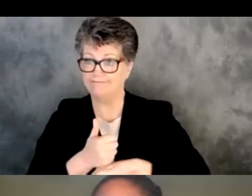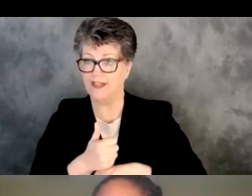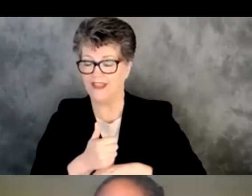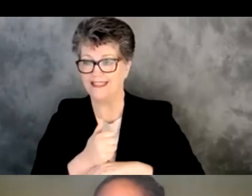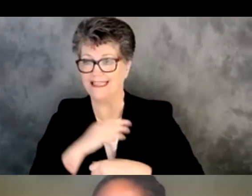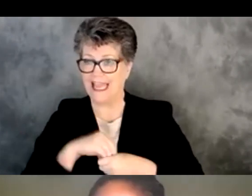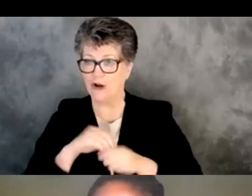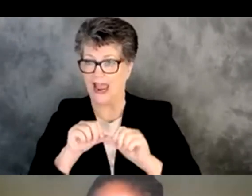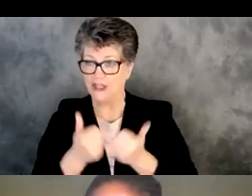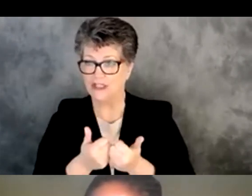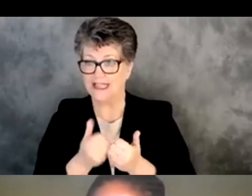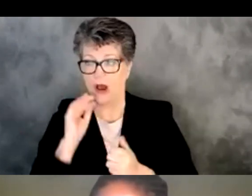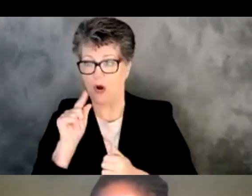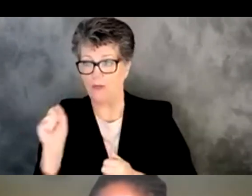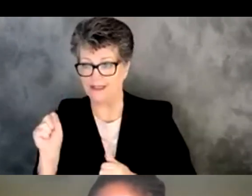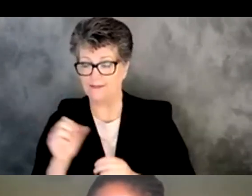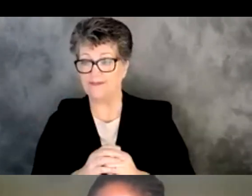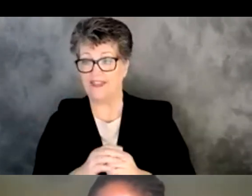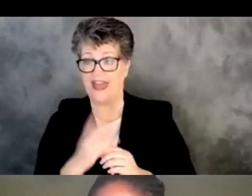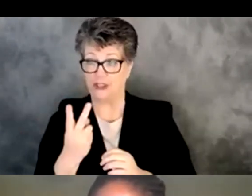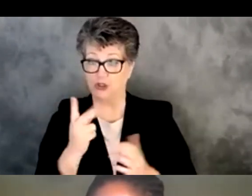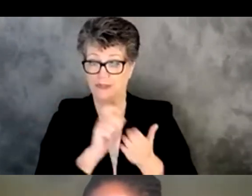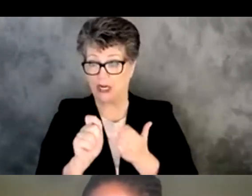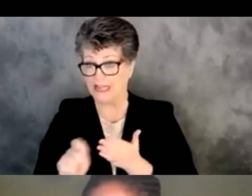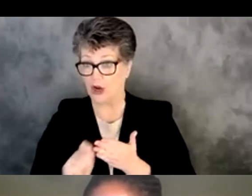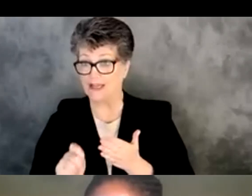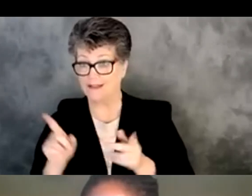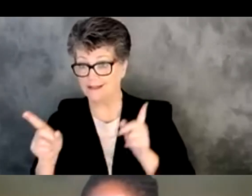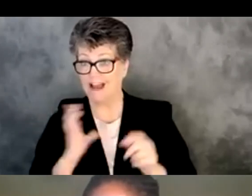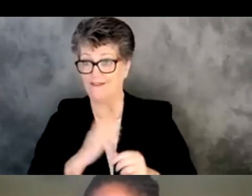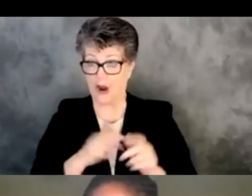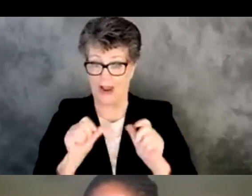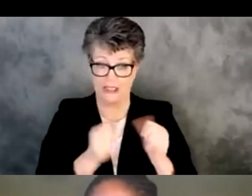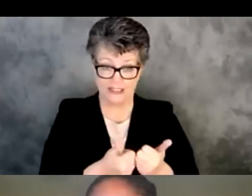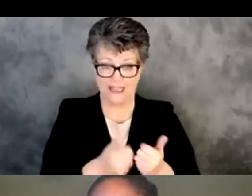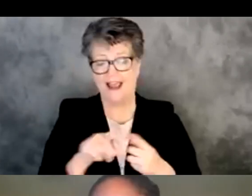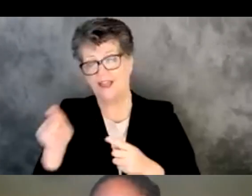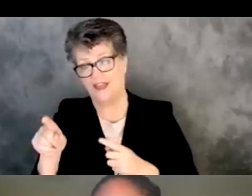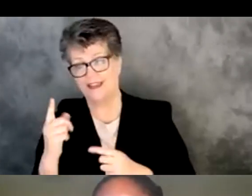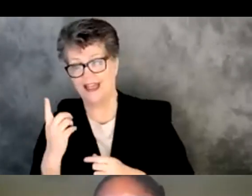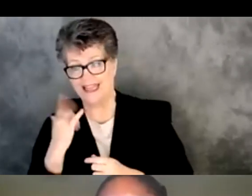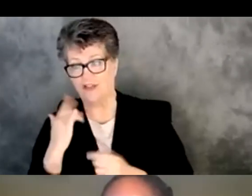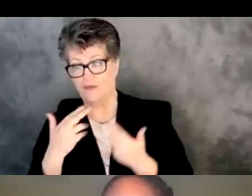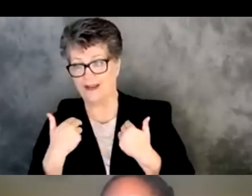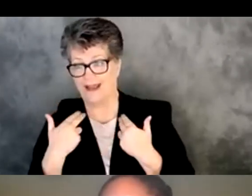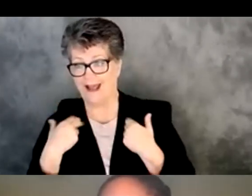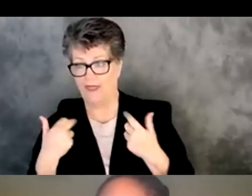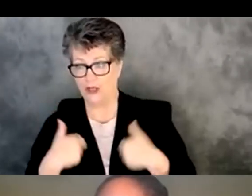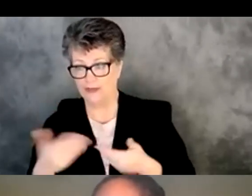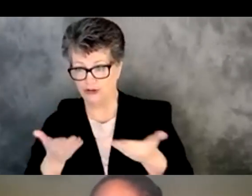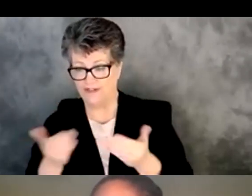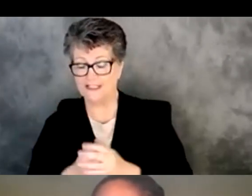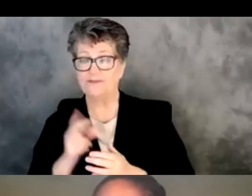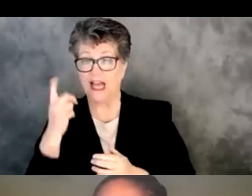Homelessness. It designates the 2 secretaries that I mentioned before of our agency, then of course of Health and Human Services. He also signed